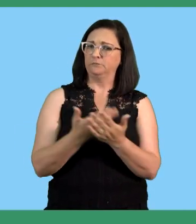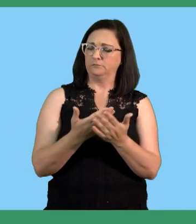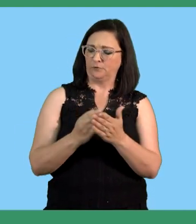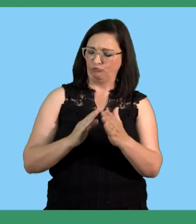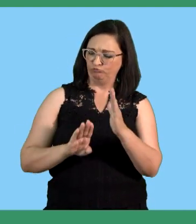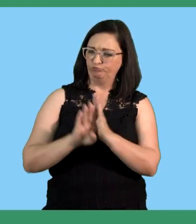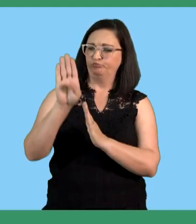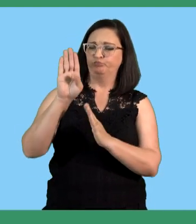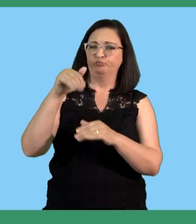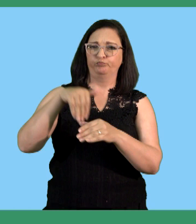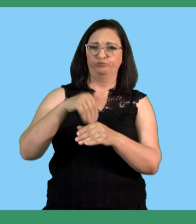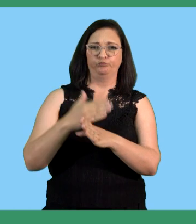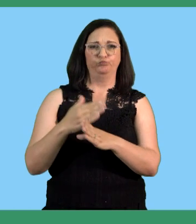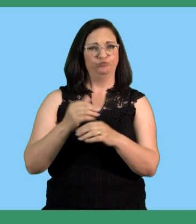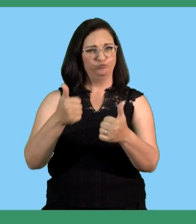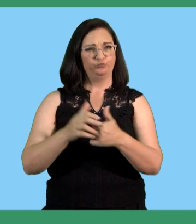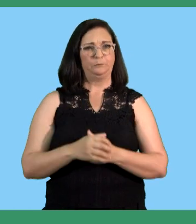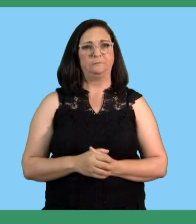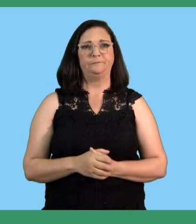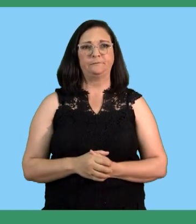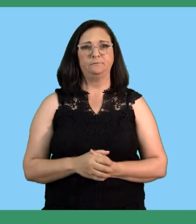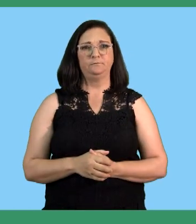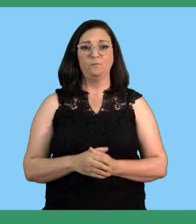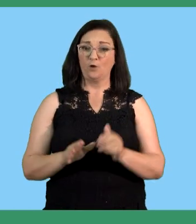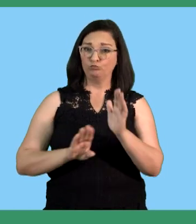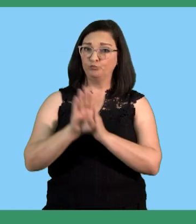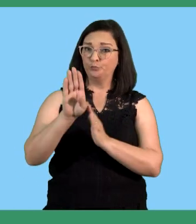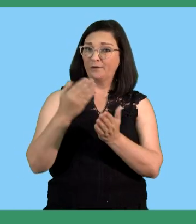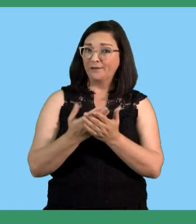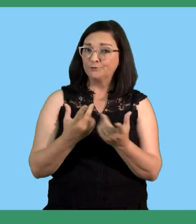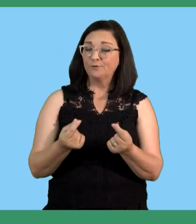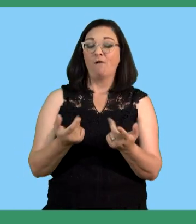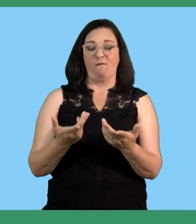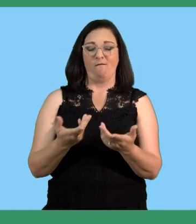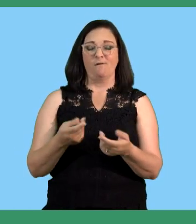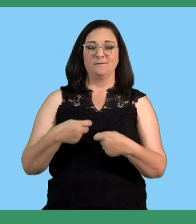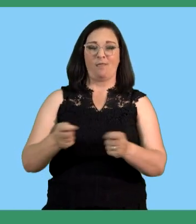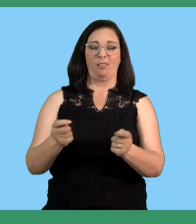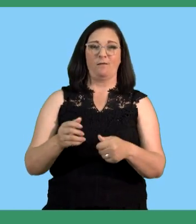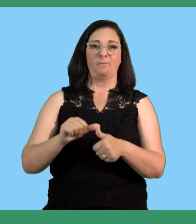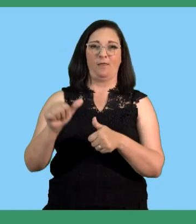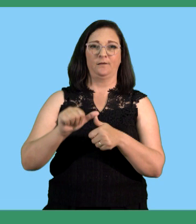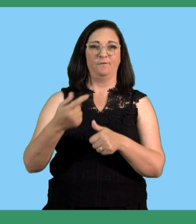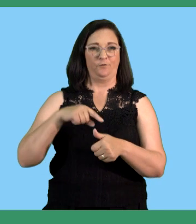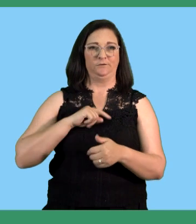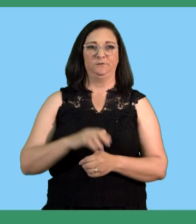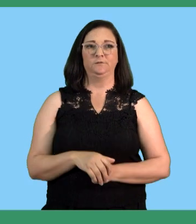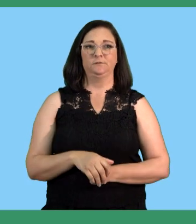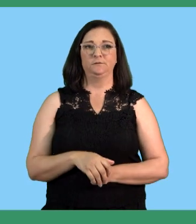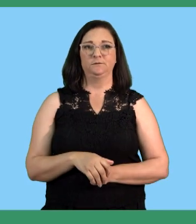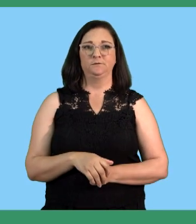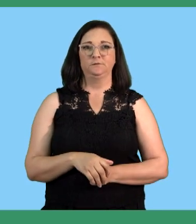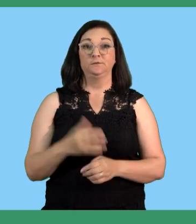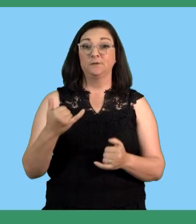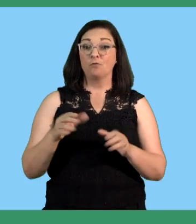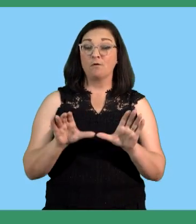to perform in your job. So if you are able to perform, it means more sales basically for us. The investment